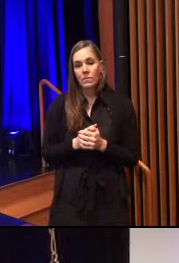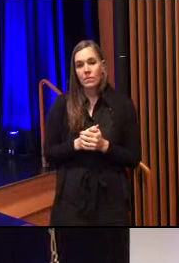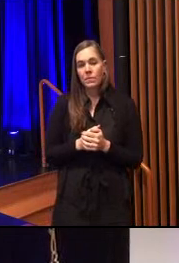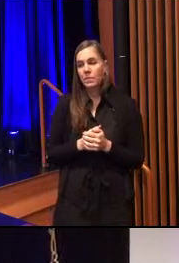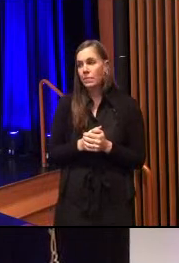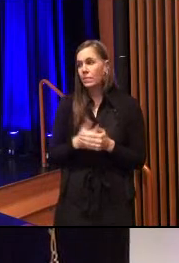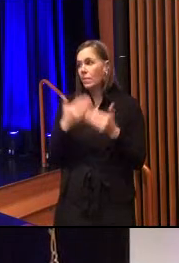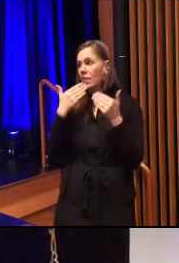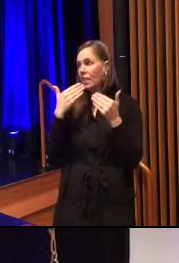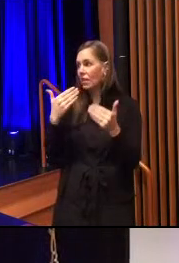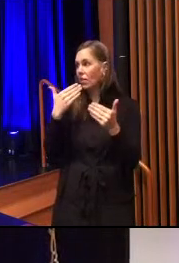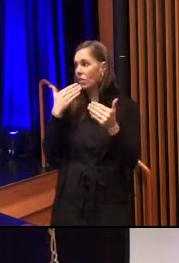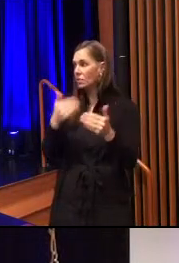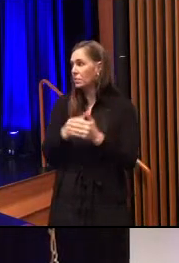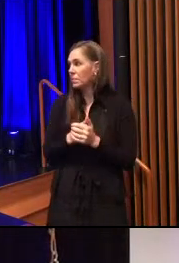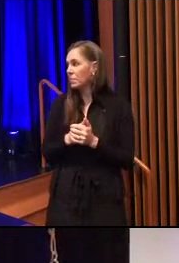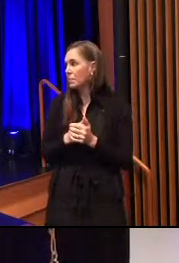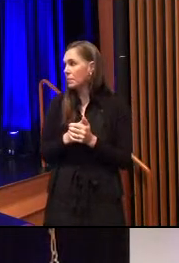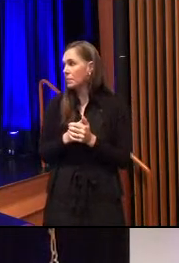Thank you.